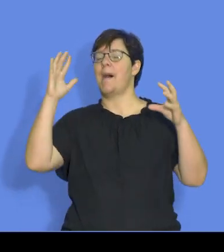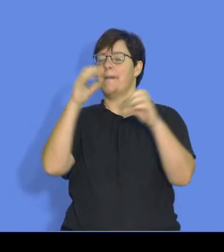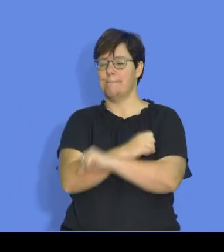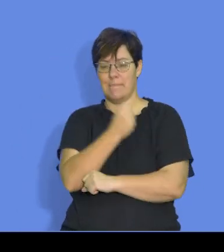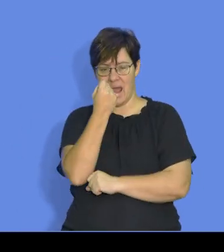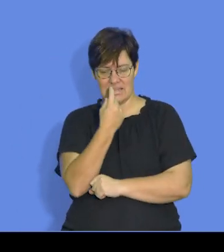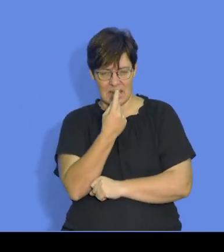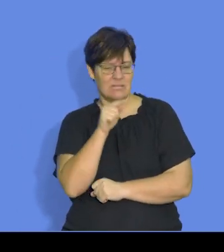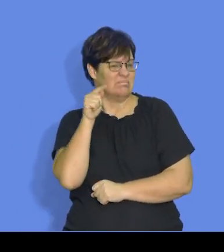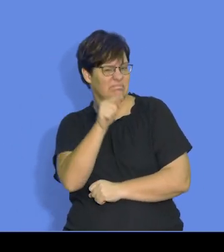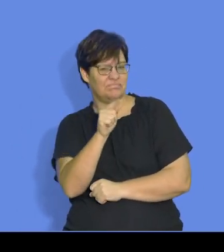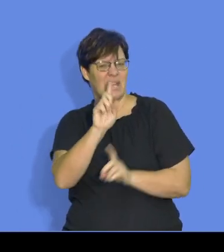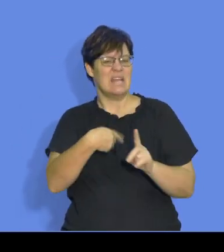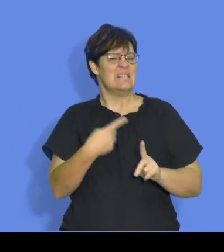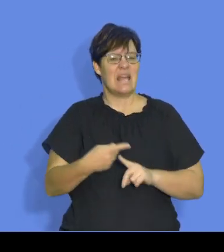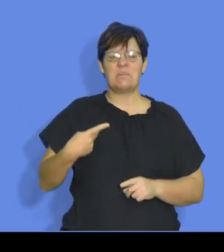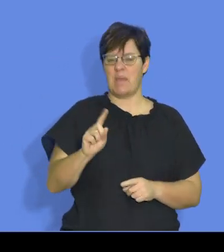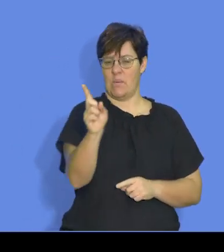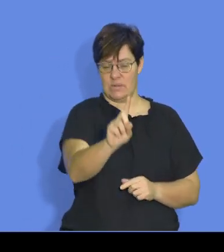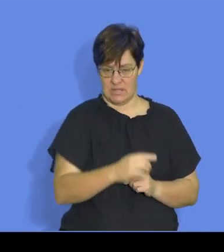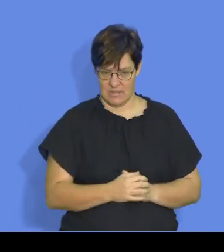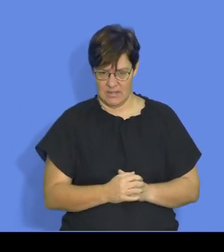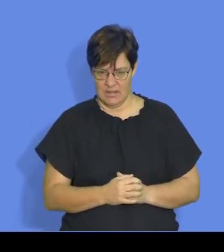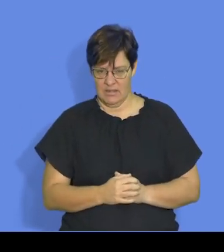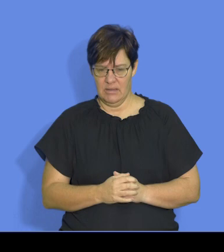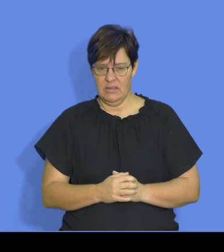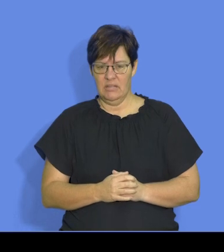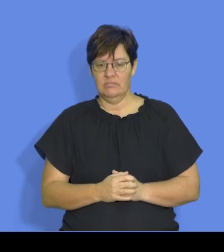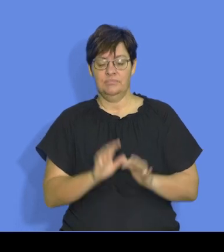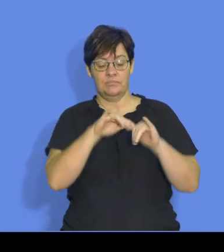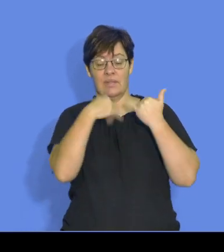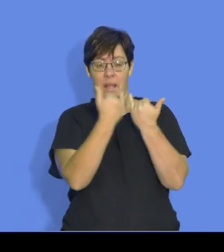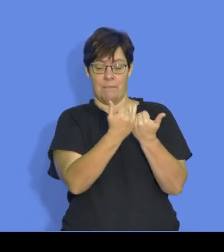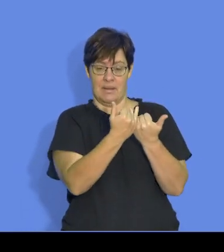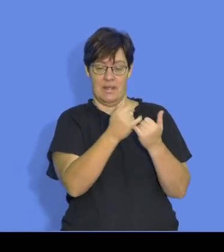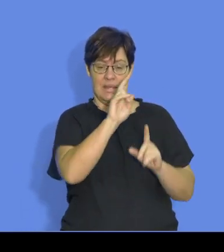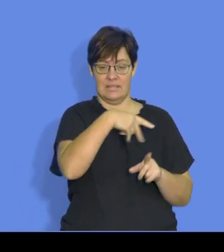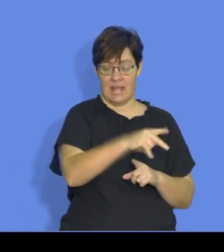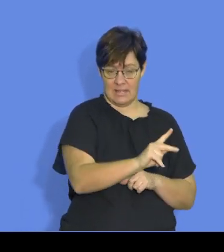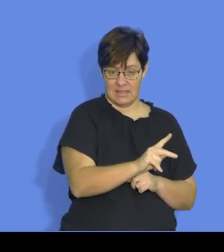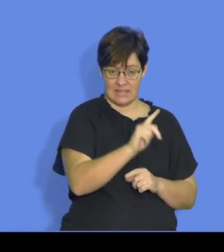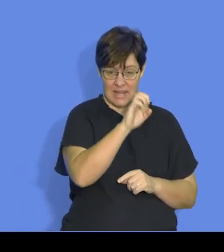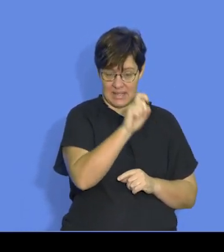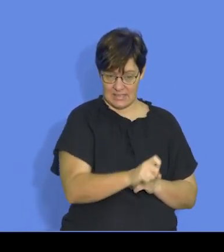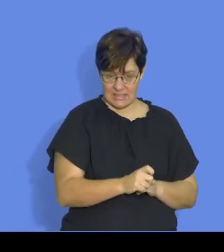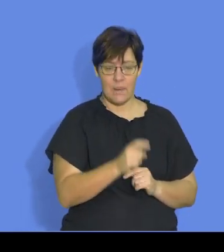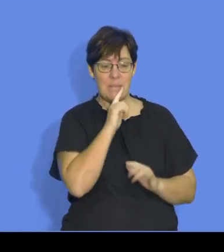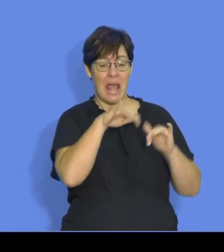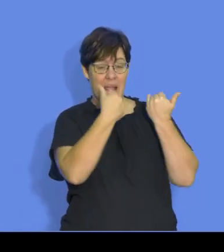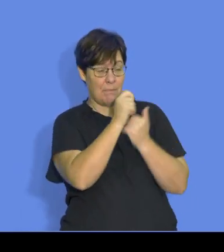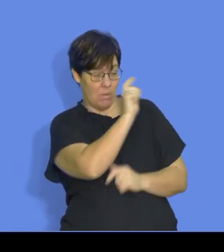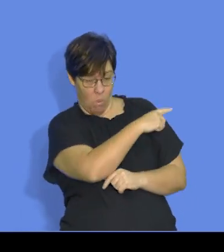exactly what are the taxes that we pay. Obviously, this is company tax, which is levied on all companies in South